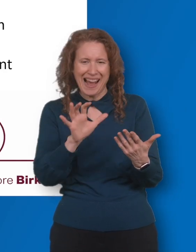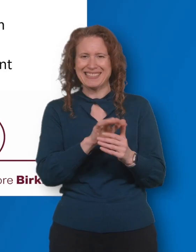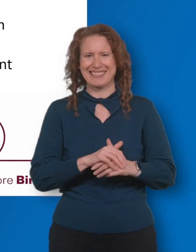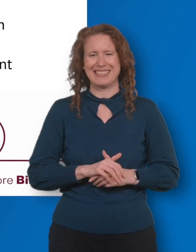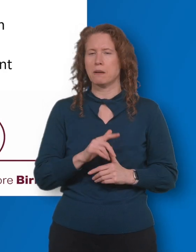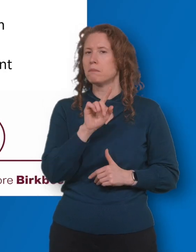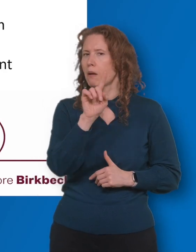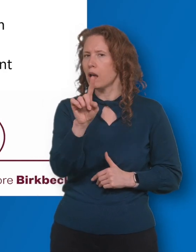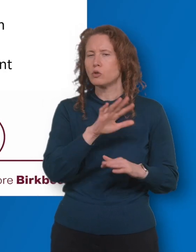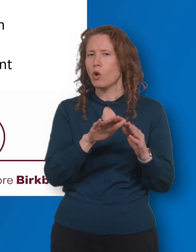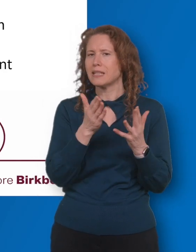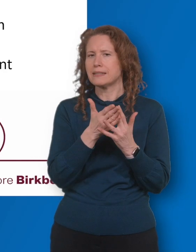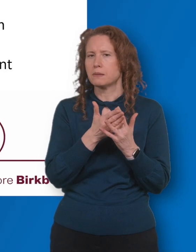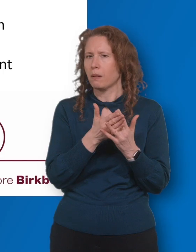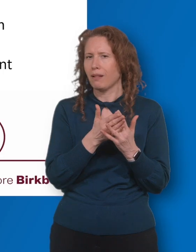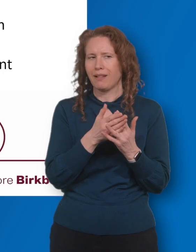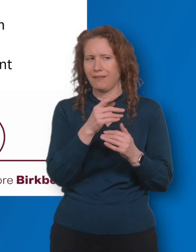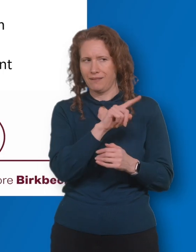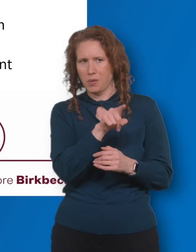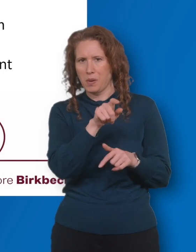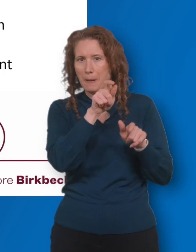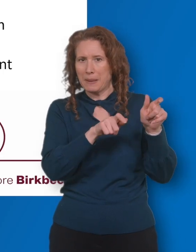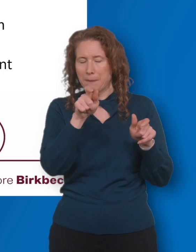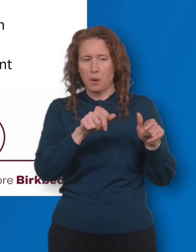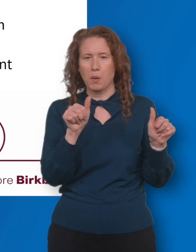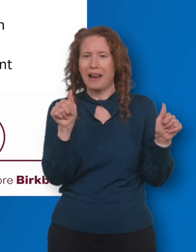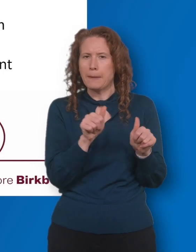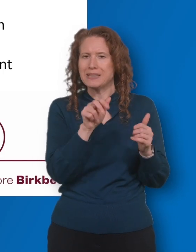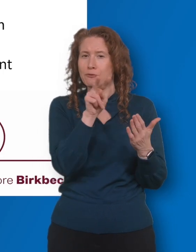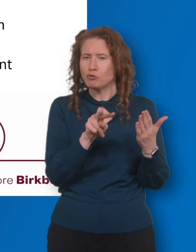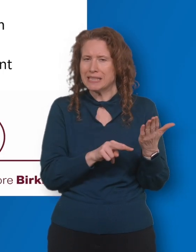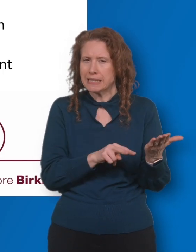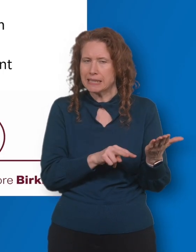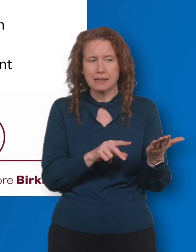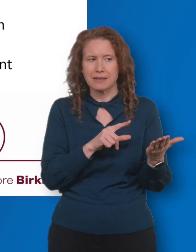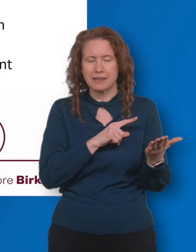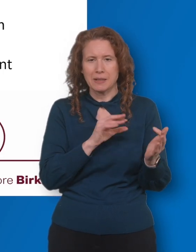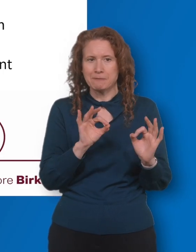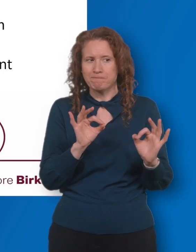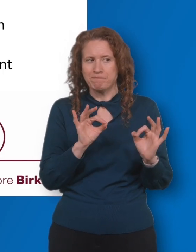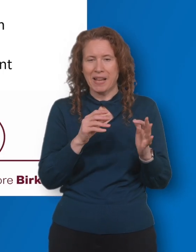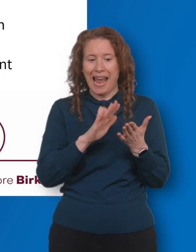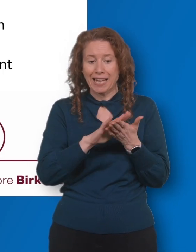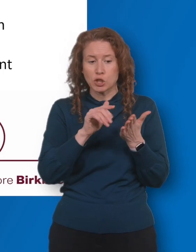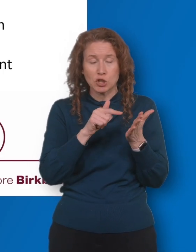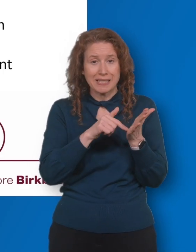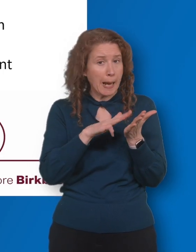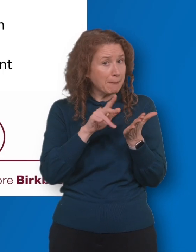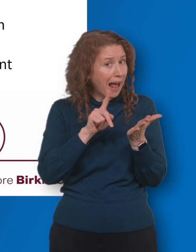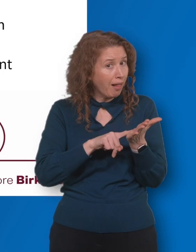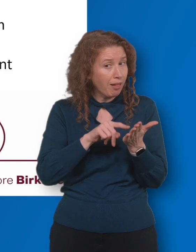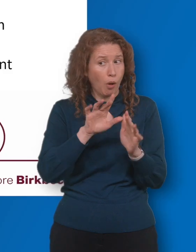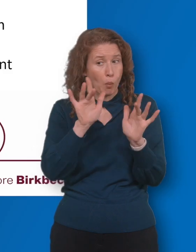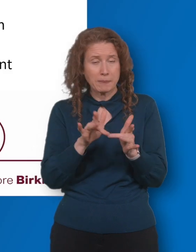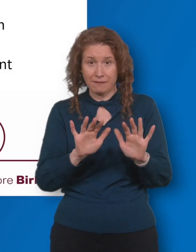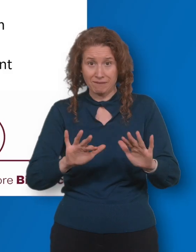very accessible for people with limited reading, because we didn't have it as HTML on the website. Whereas